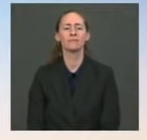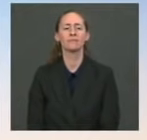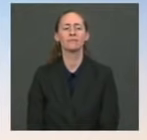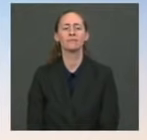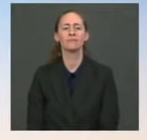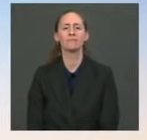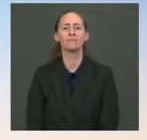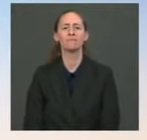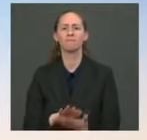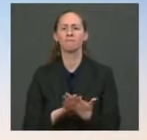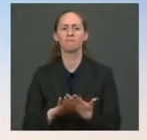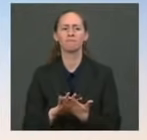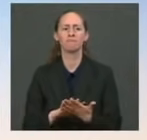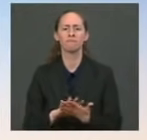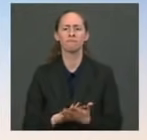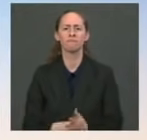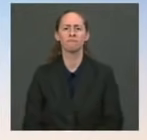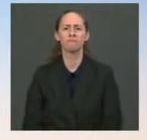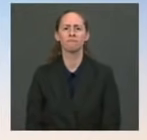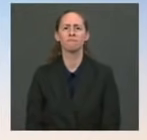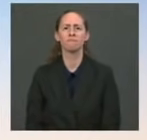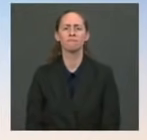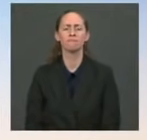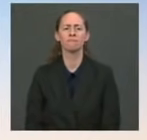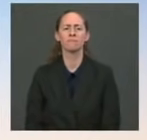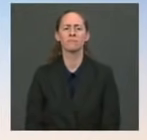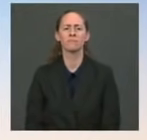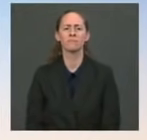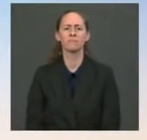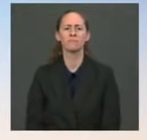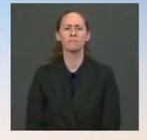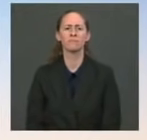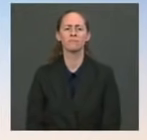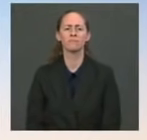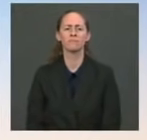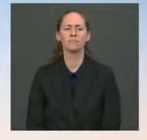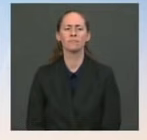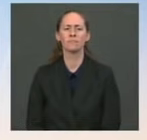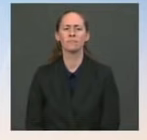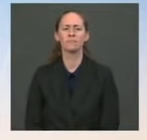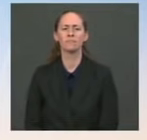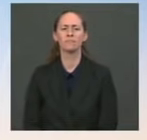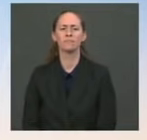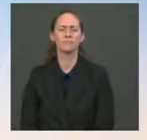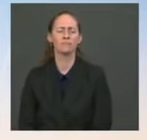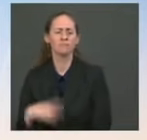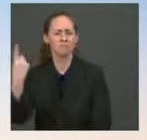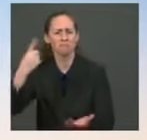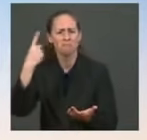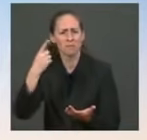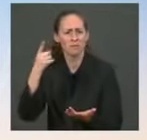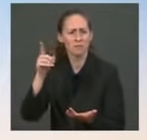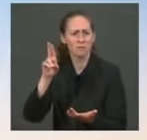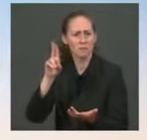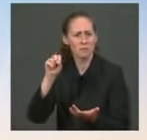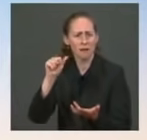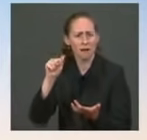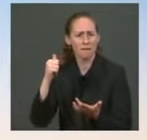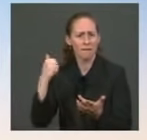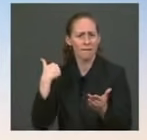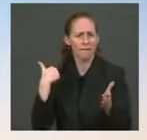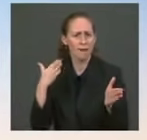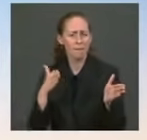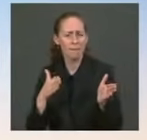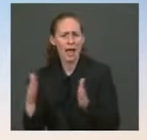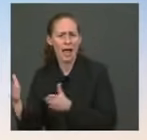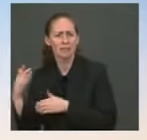in Afghanistan. I don't know that the United States has any plan for humanitarian help and assist with Afghan